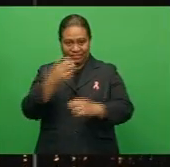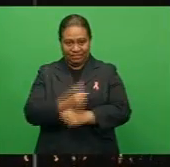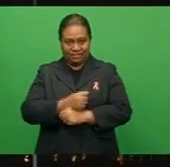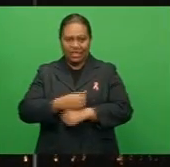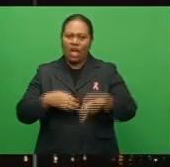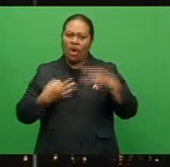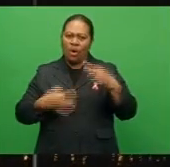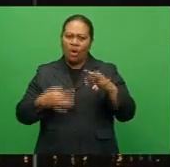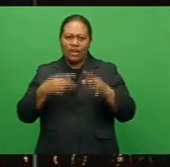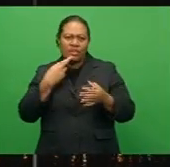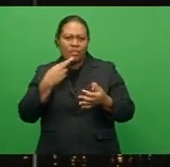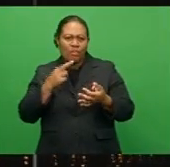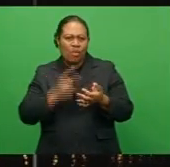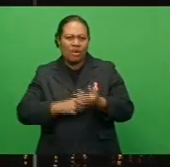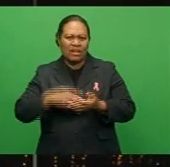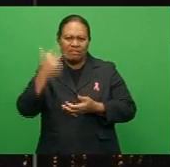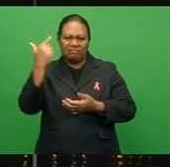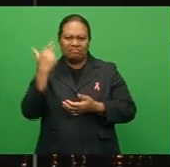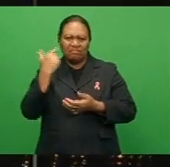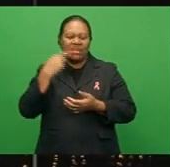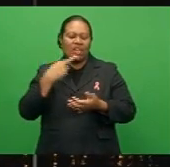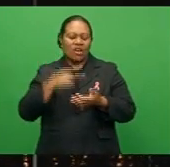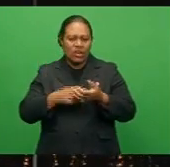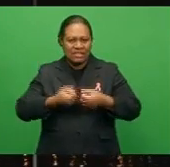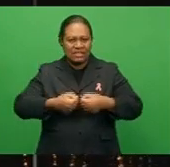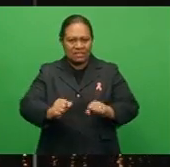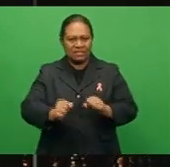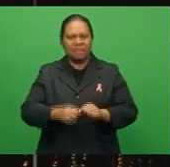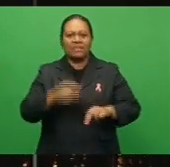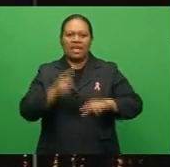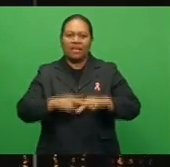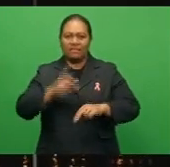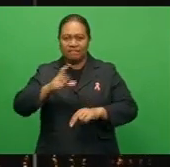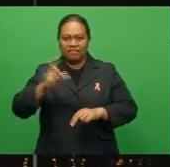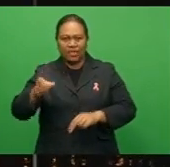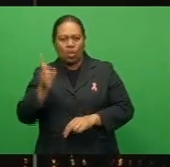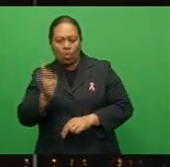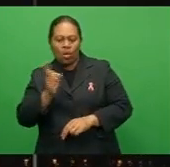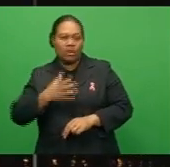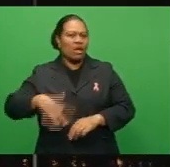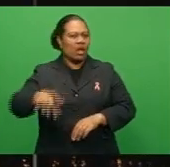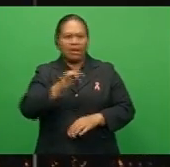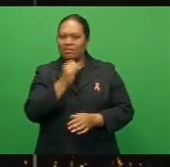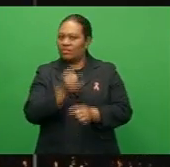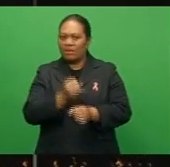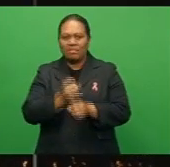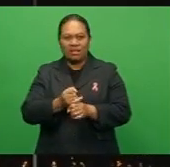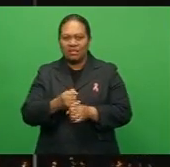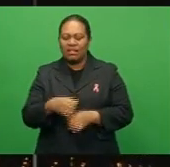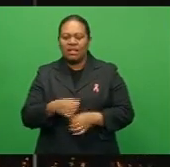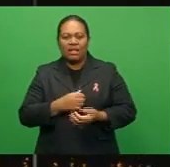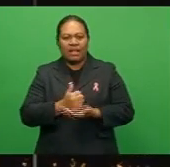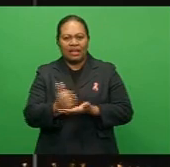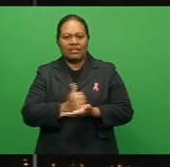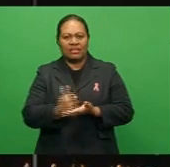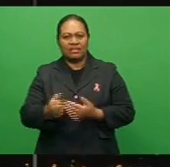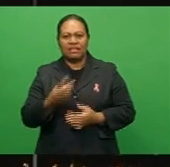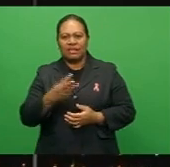day. Eastwards from Peck Harbour to Suva, cloud covered most areas and heavy showers were experienced in most